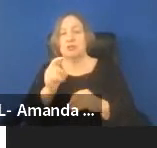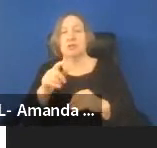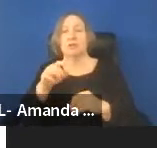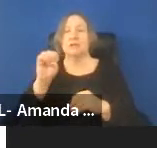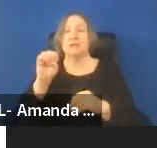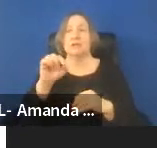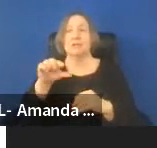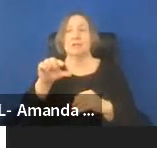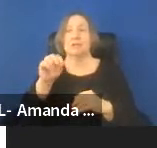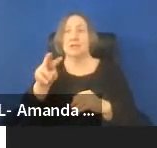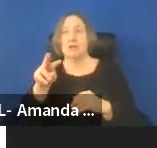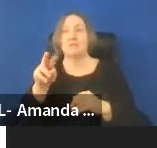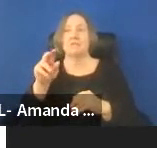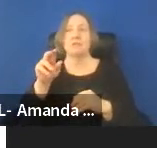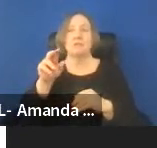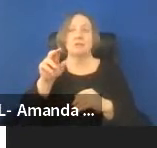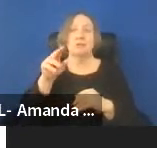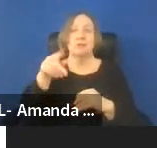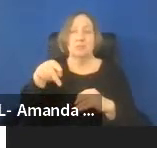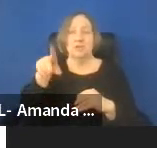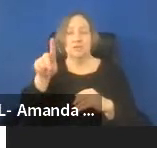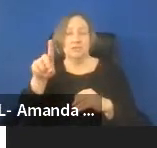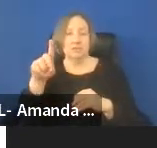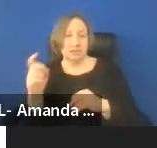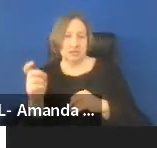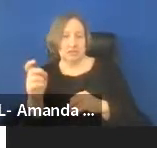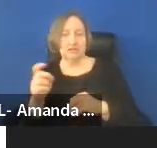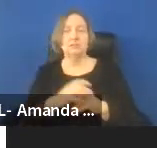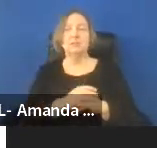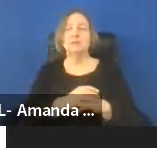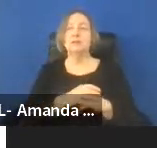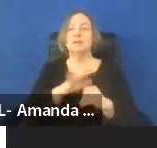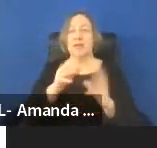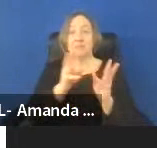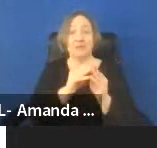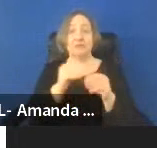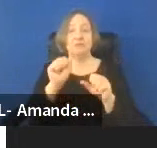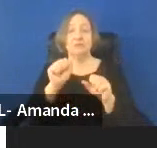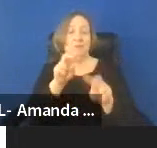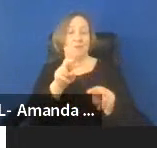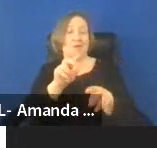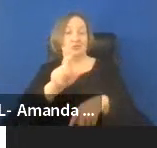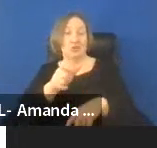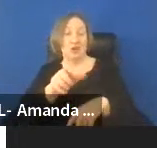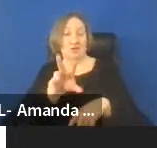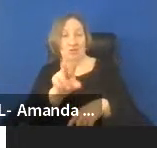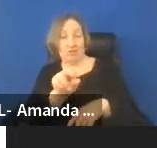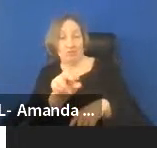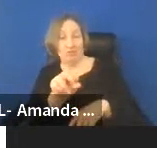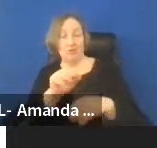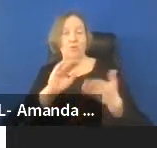eGovPDX. The meetings are also available to watch on Channel 30 and on